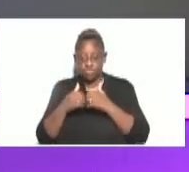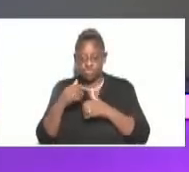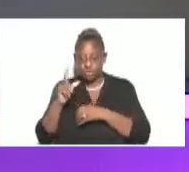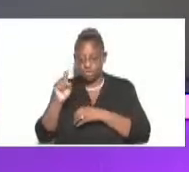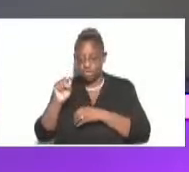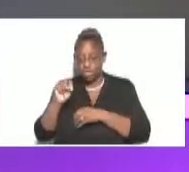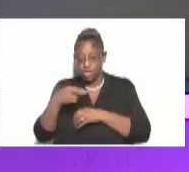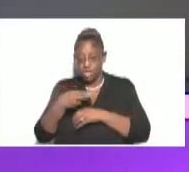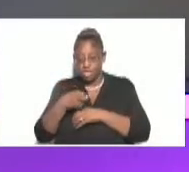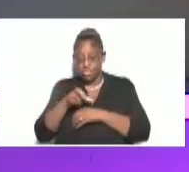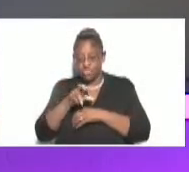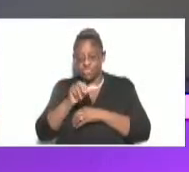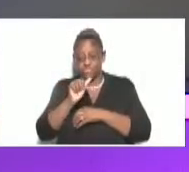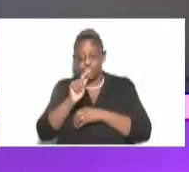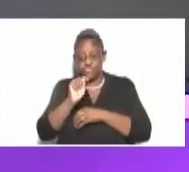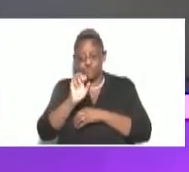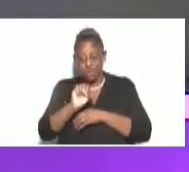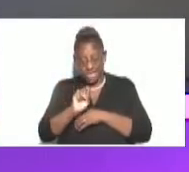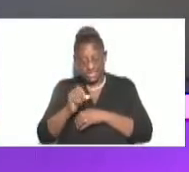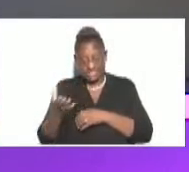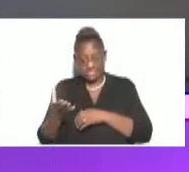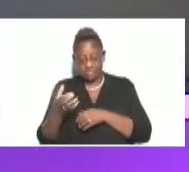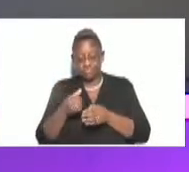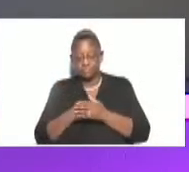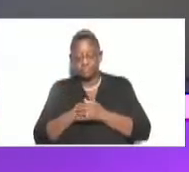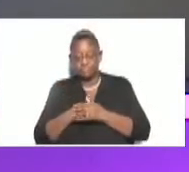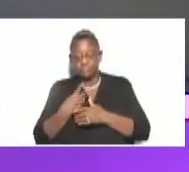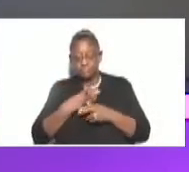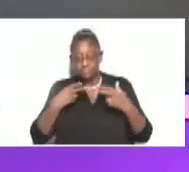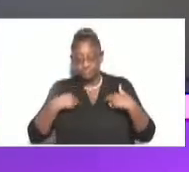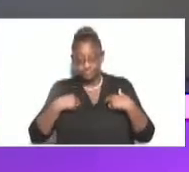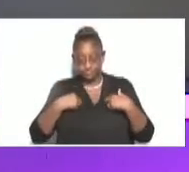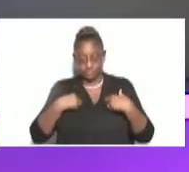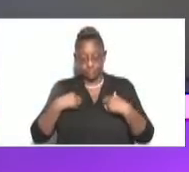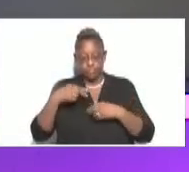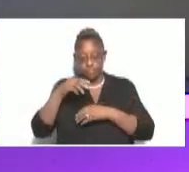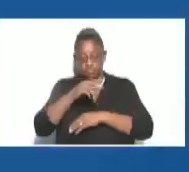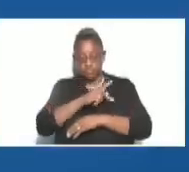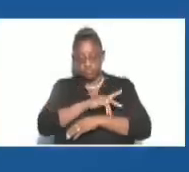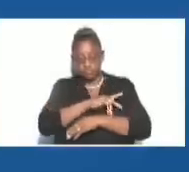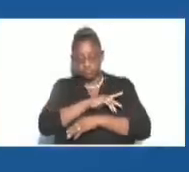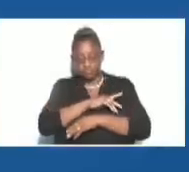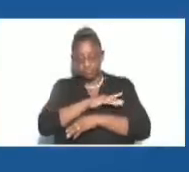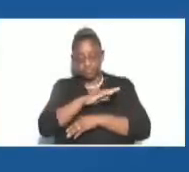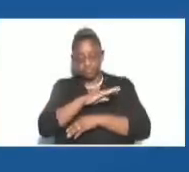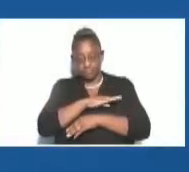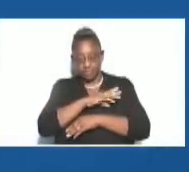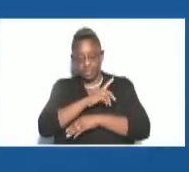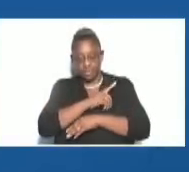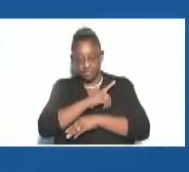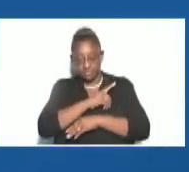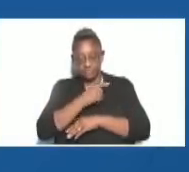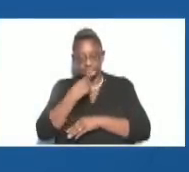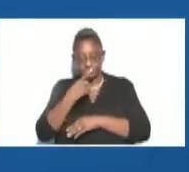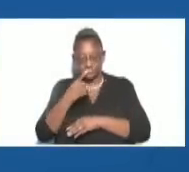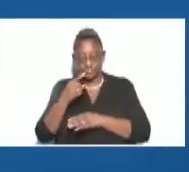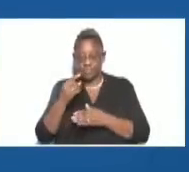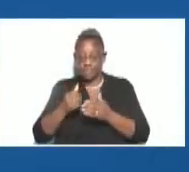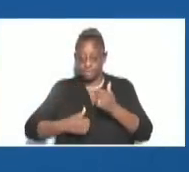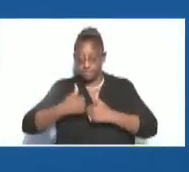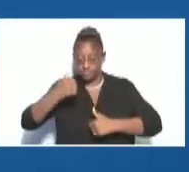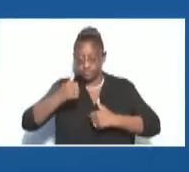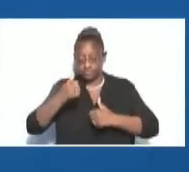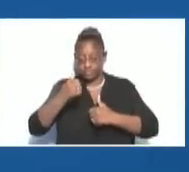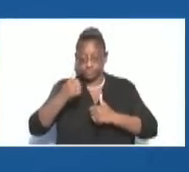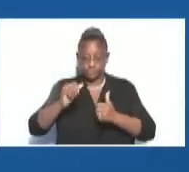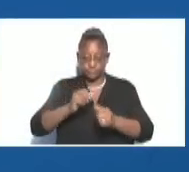it's time now for a check on Family Island weather with Chief Meteorologist Basil Dean. Good evening, Basil. Good evening, Makisha. Mostly cloudy skies this evening